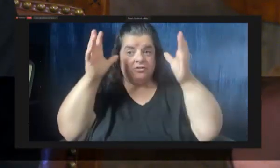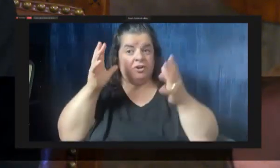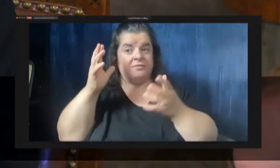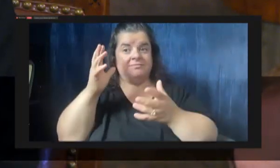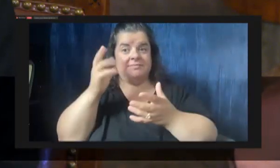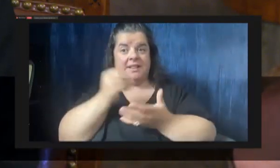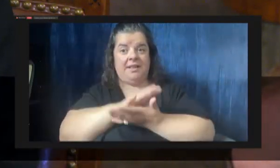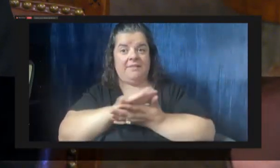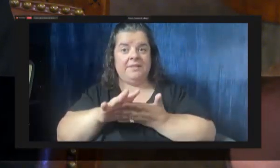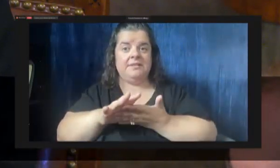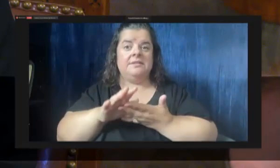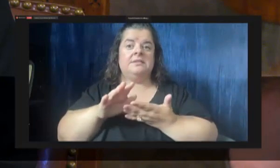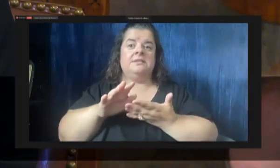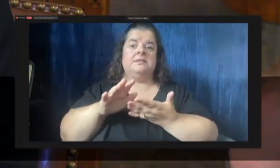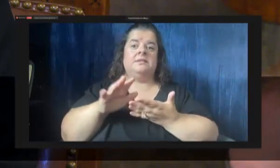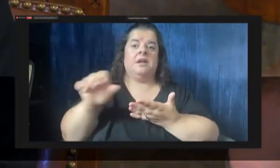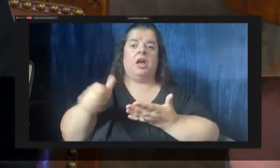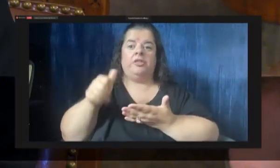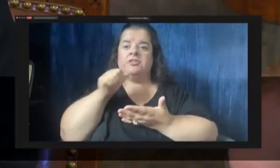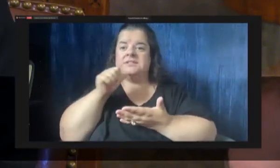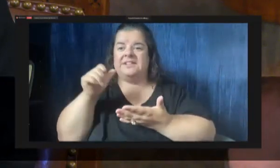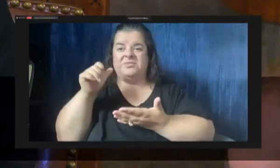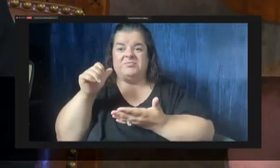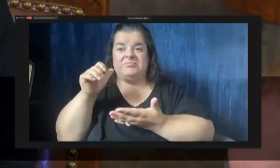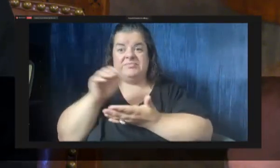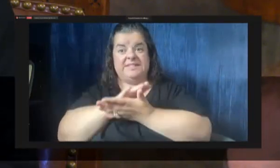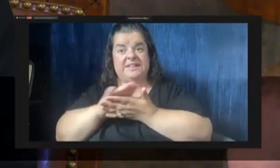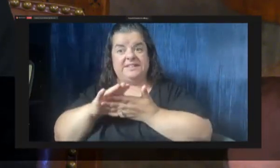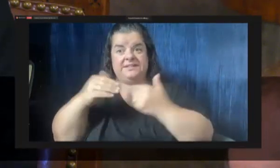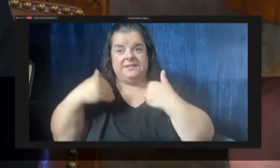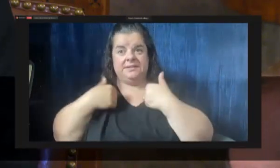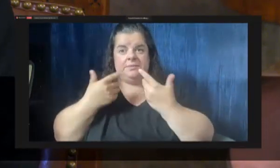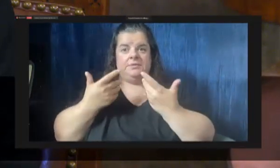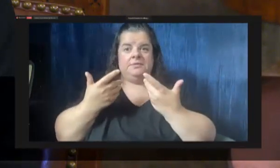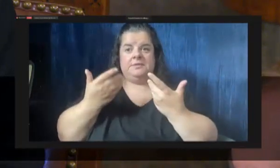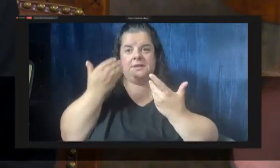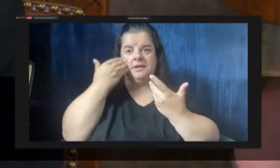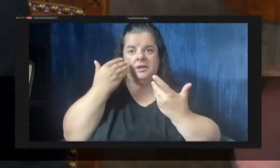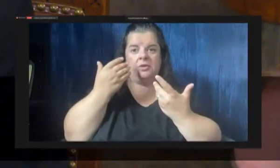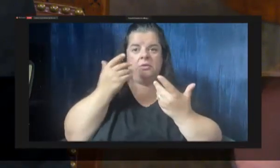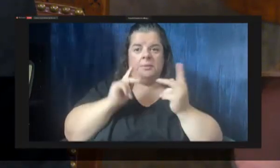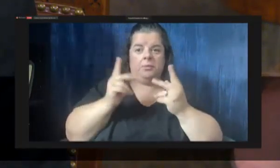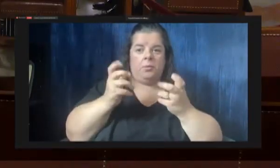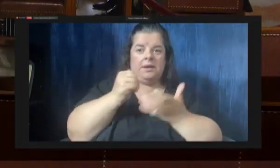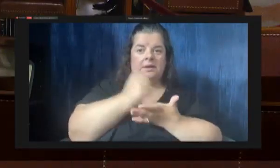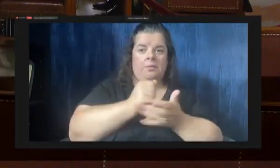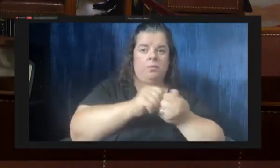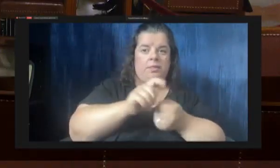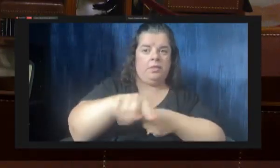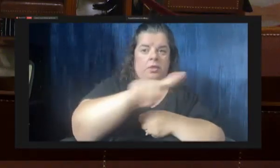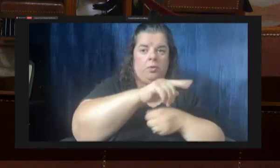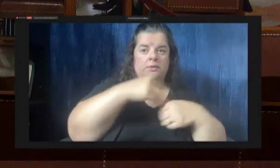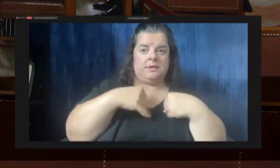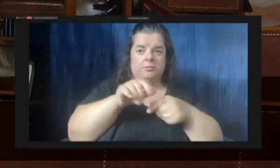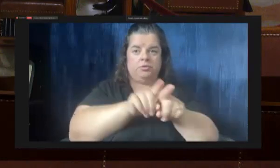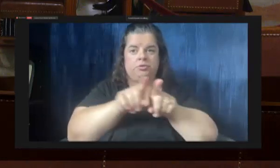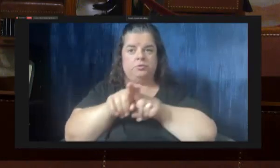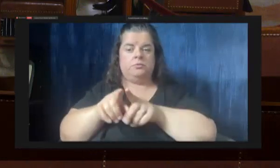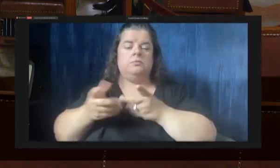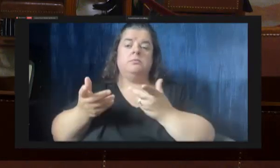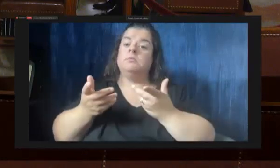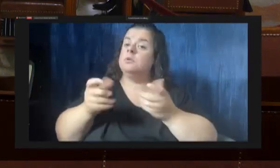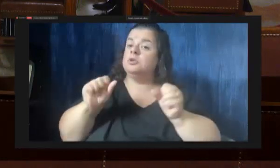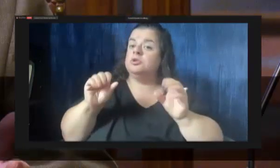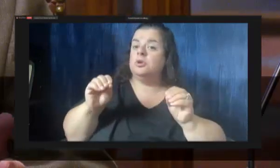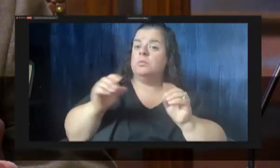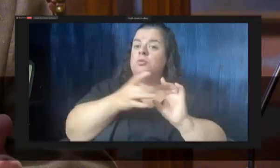some other not so lovely animals that I know that folks would like to some help with. Sure. So regarding